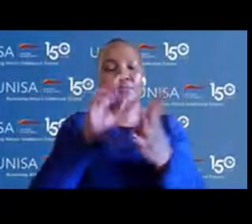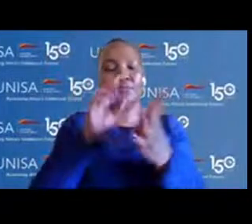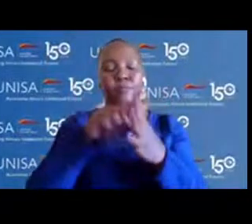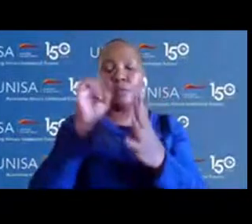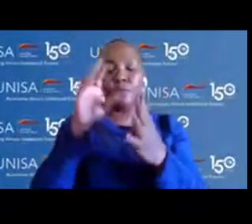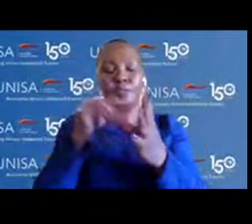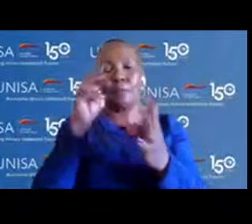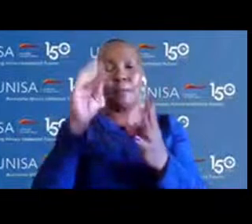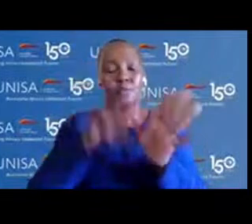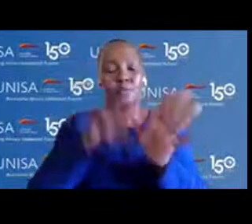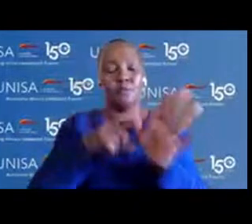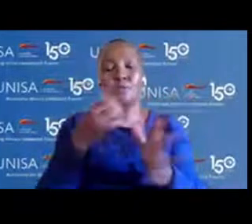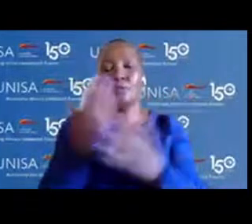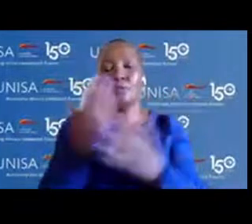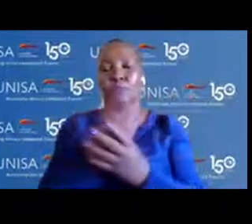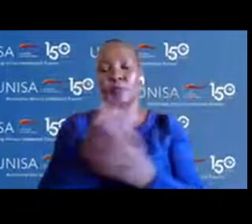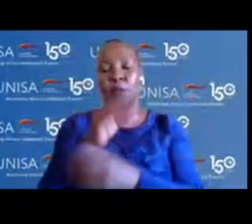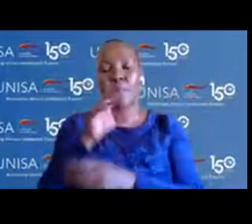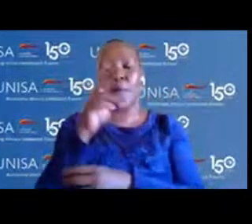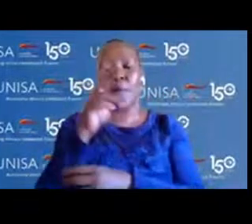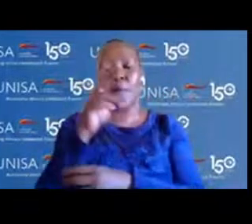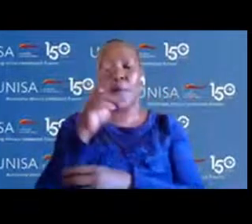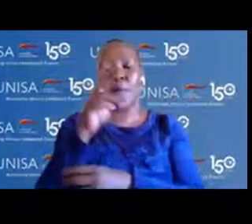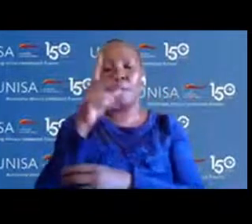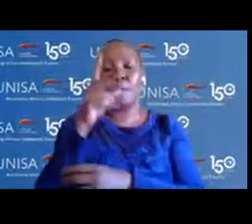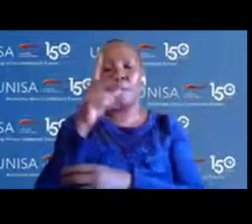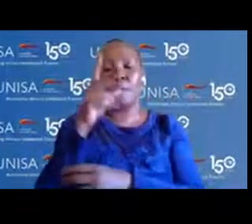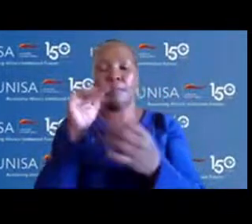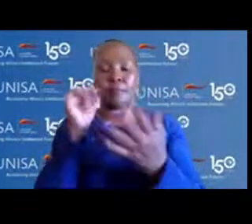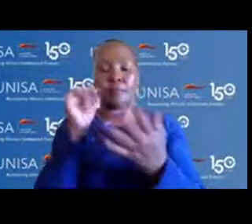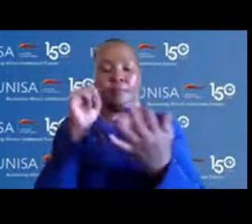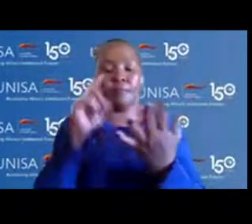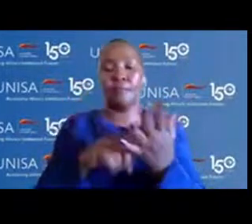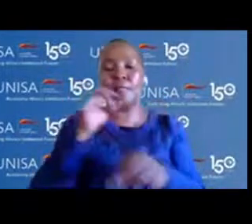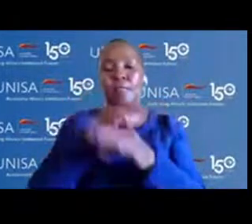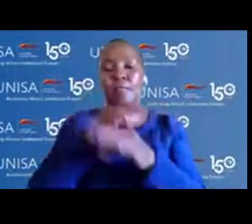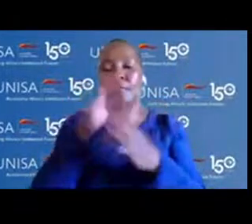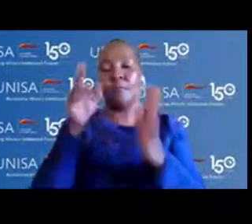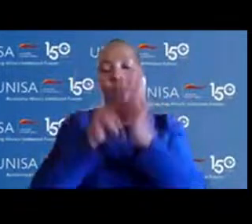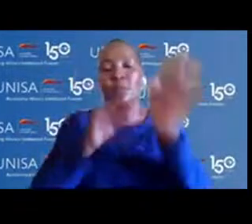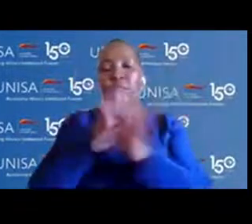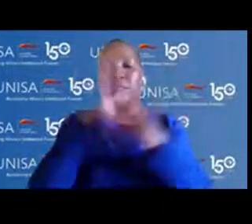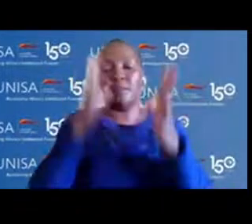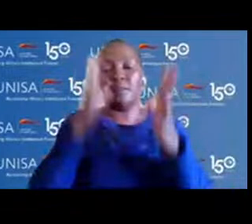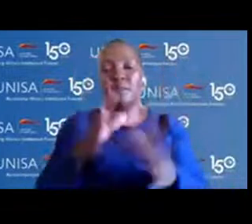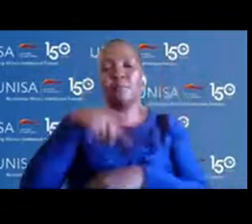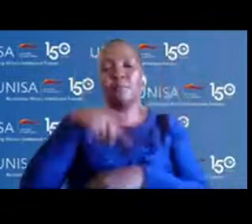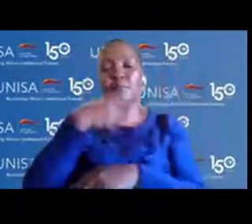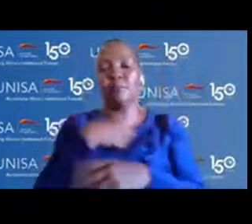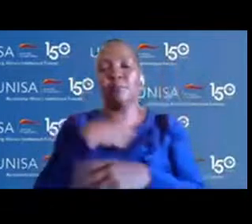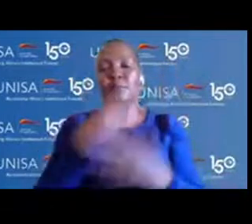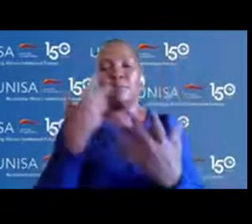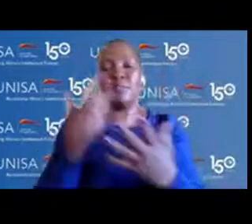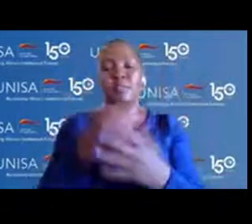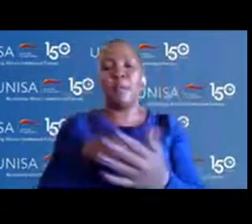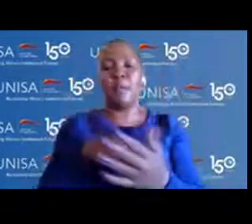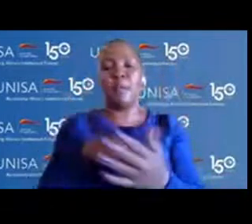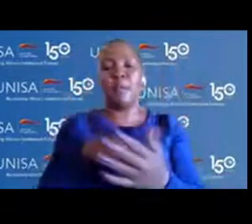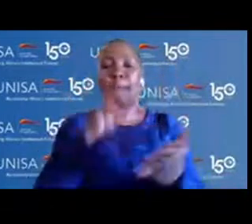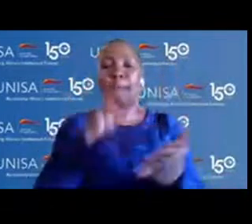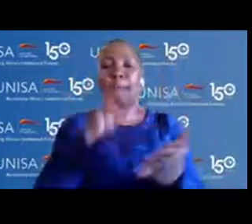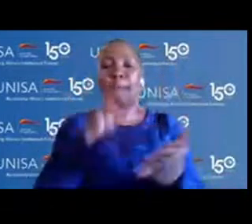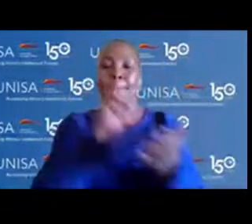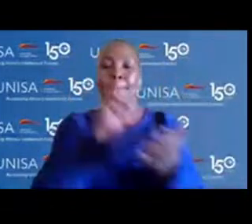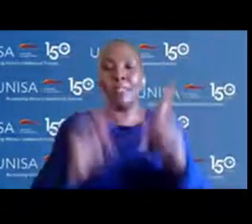Mabasa, and my co-coordinator, co-director for today. Also our marketing specialist, Oba